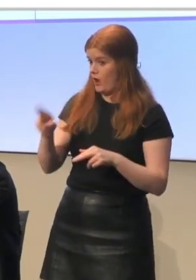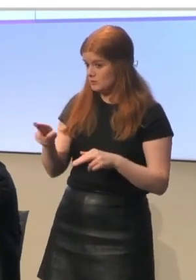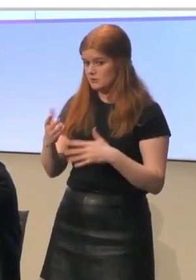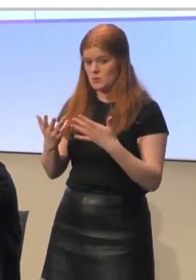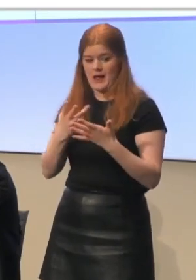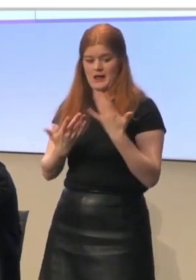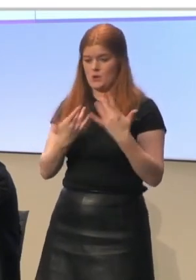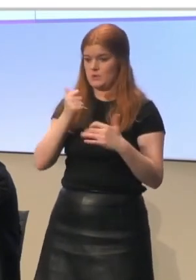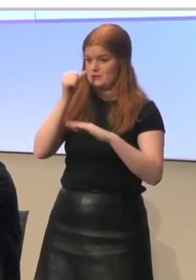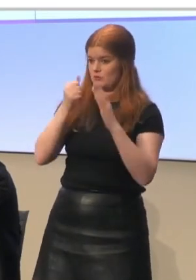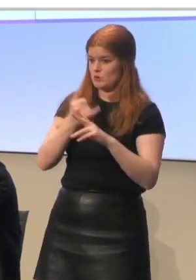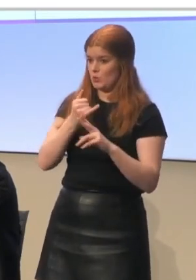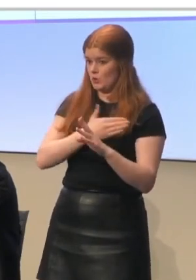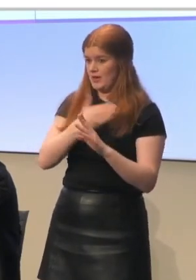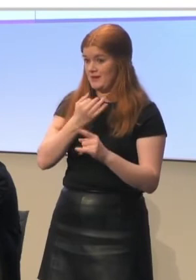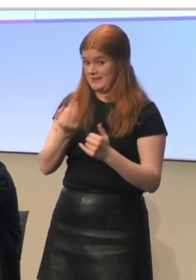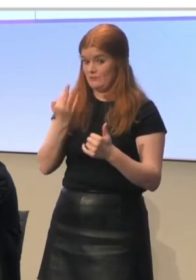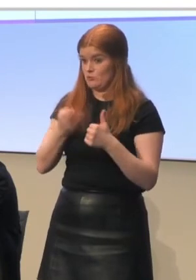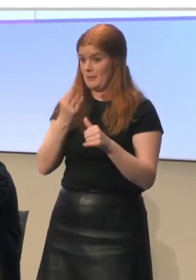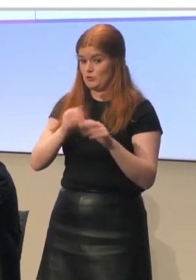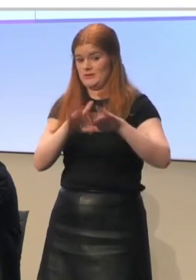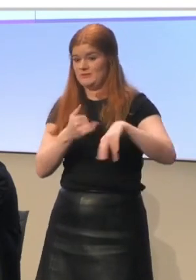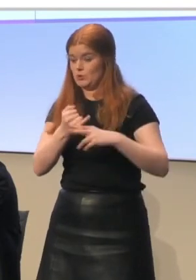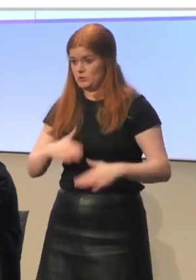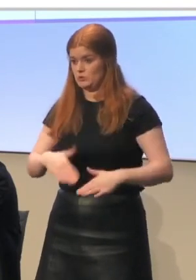school and their preparedness for that leaving school,